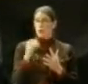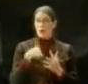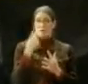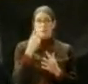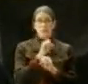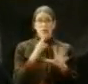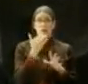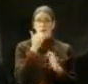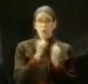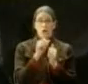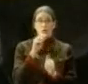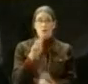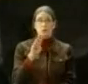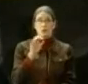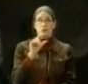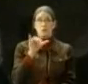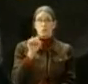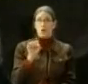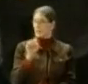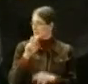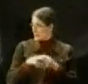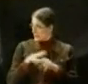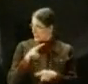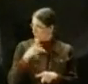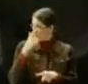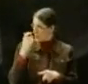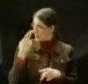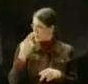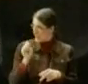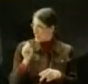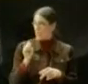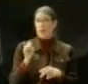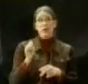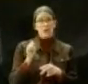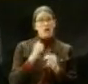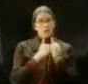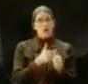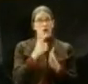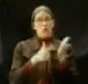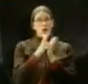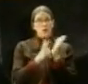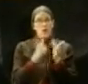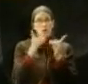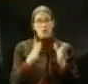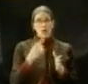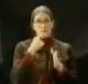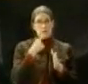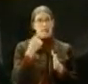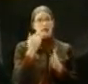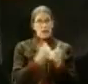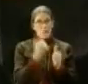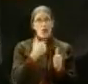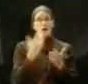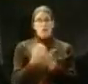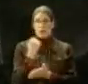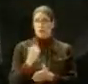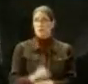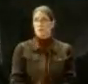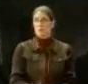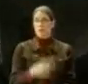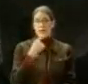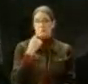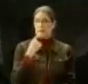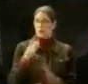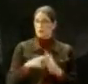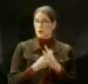nothing wrong with Mr. Bolus sitting in this seat because he took the direction from the law director, and everybody had that chance. Now, I say we start just over. We've